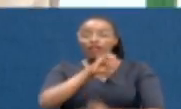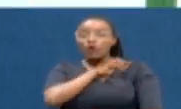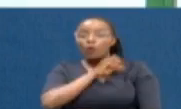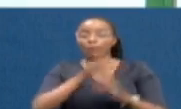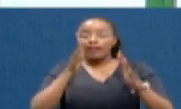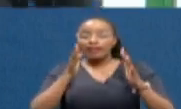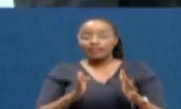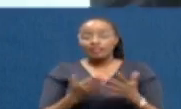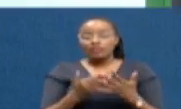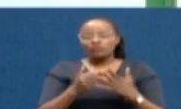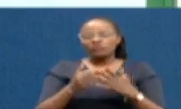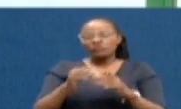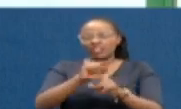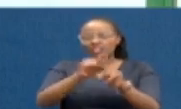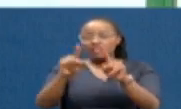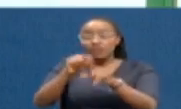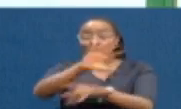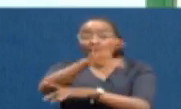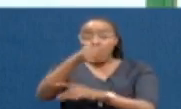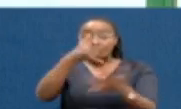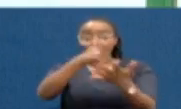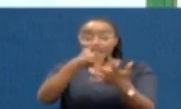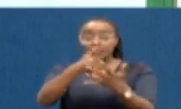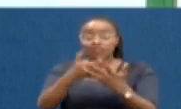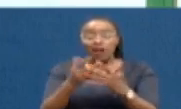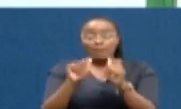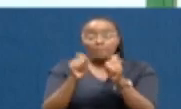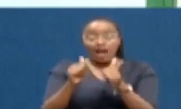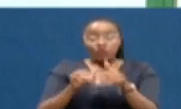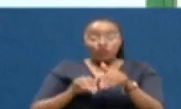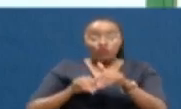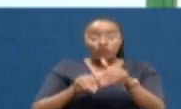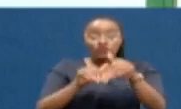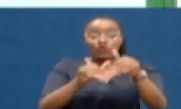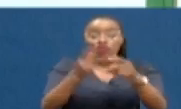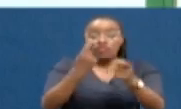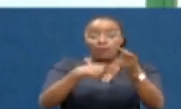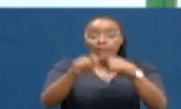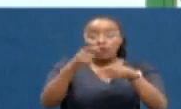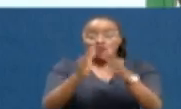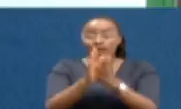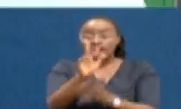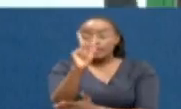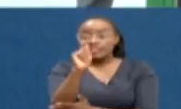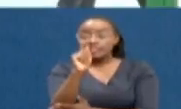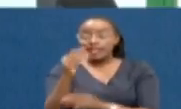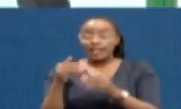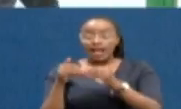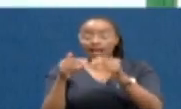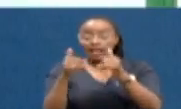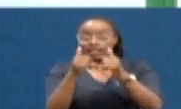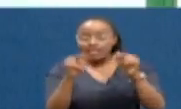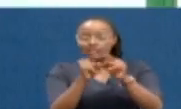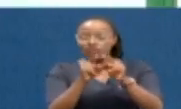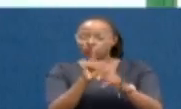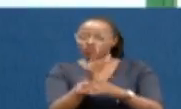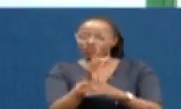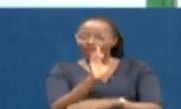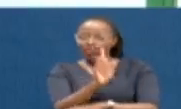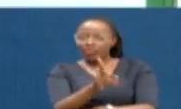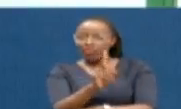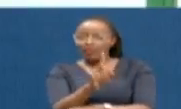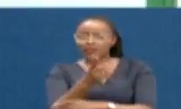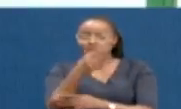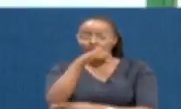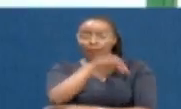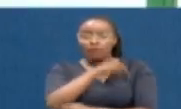complainants. A good number of counties and entities are yet to follow the set procurement and tender guidelines, a move that threatens to erode the